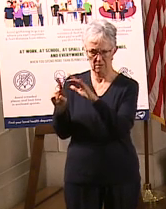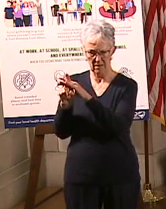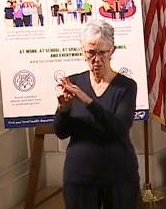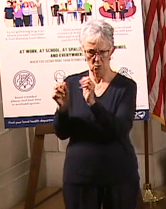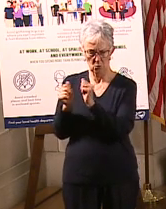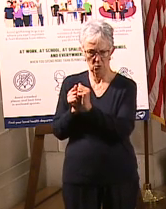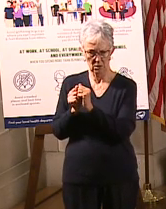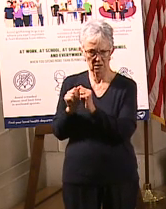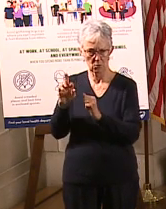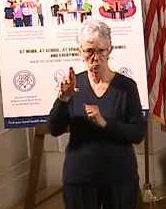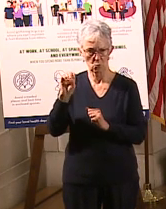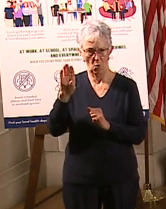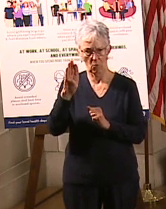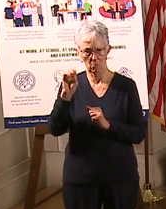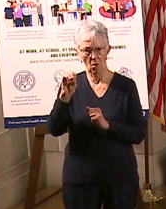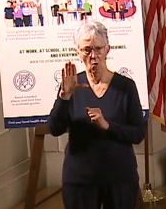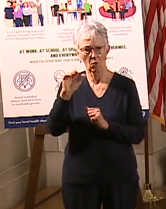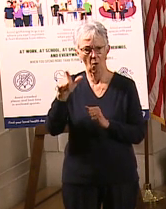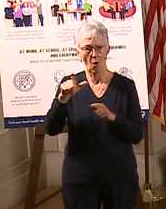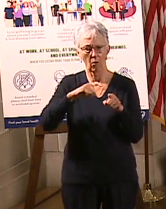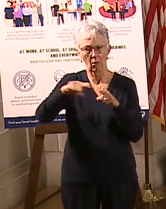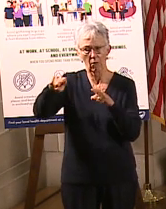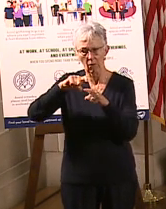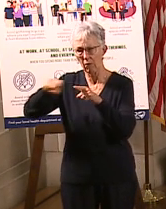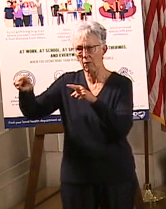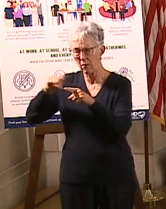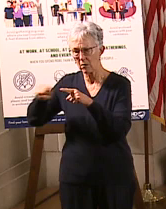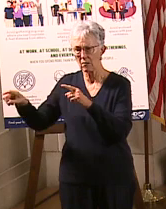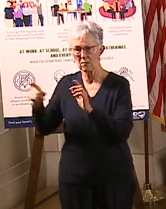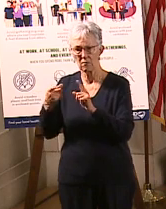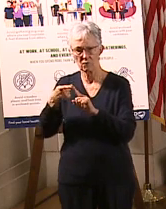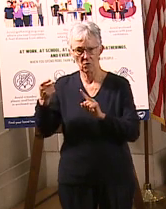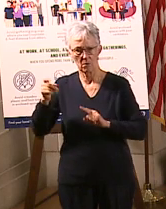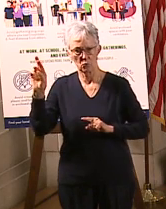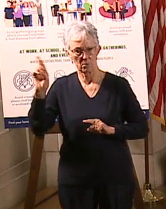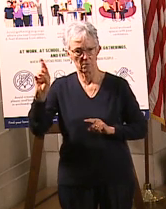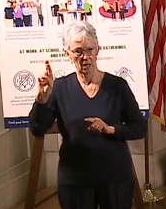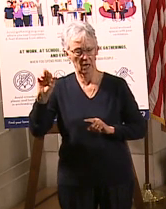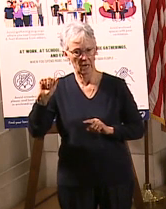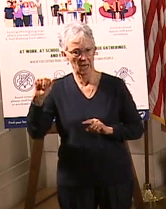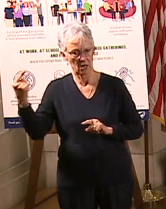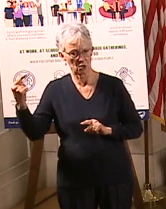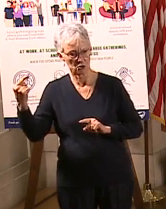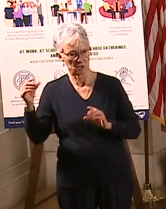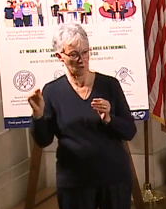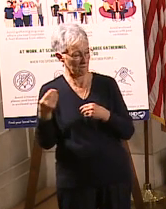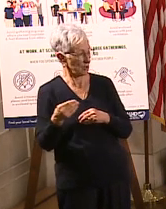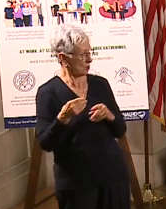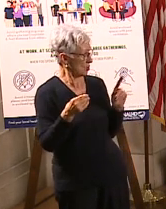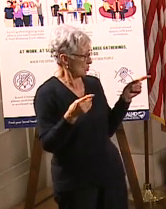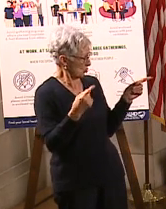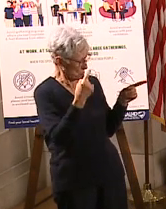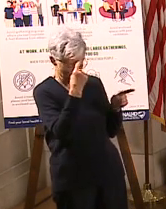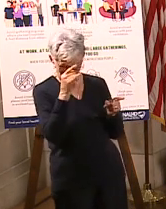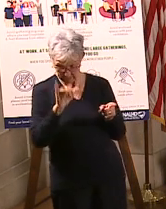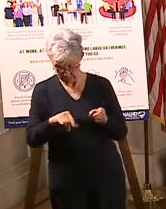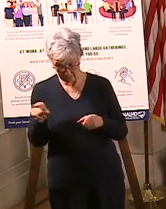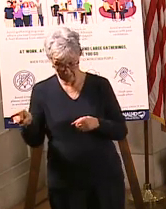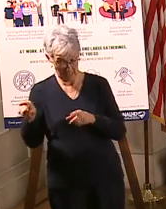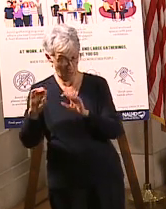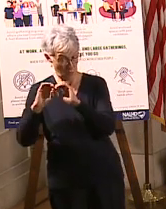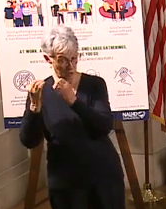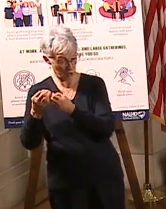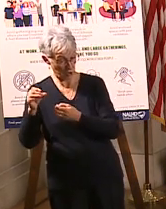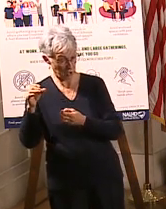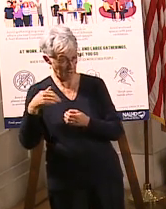regards to the robocall. And do you think that was proper of this organization? Is that something you would be looking at? Yeah,